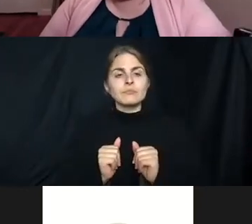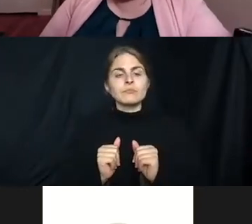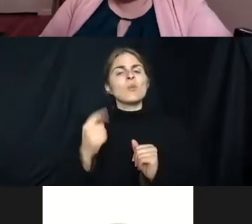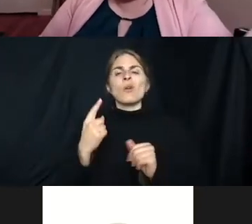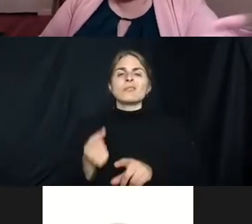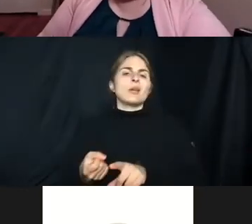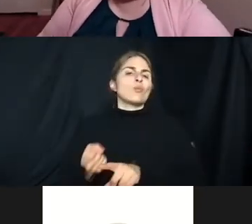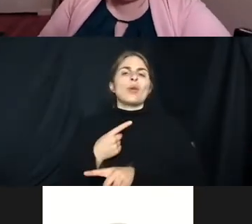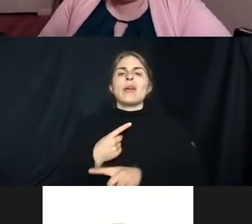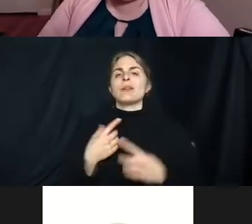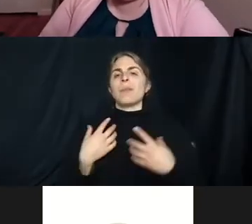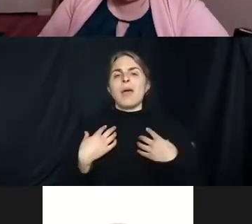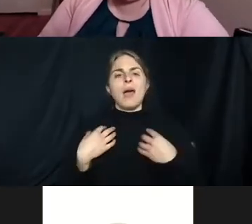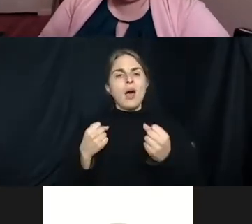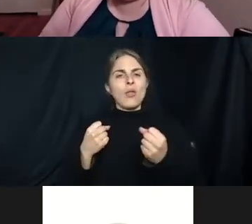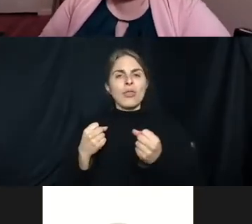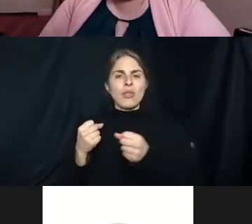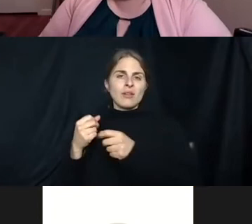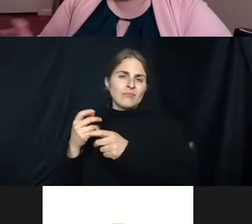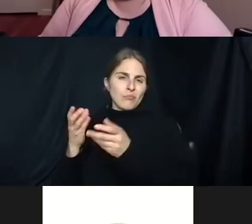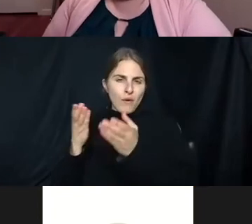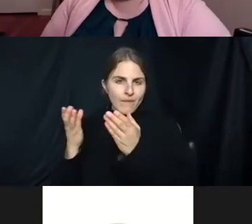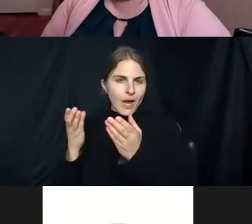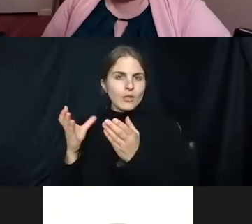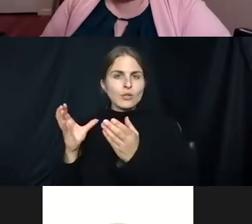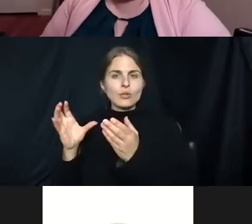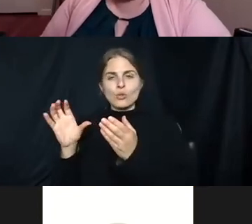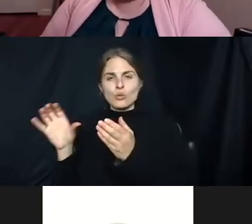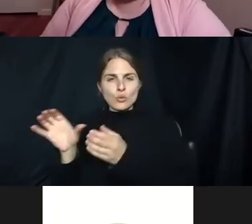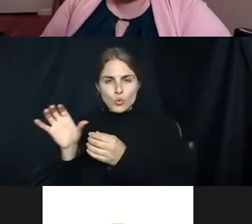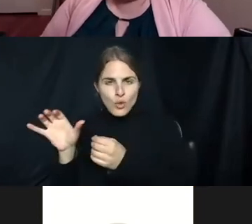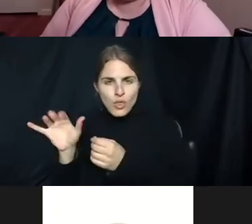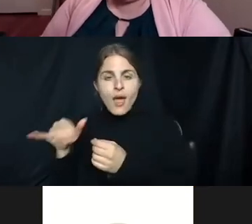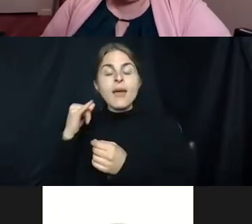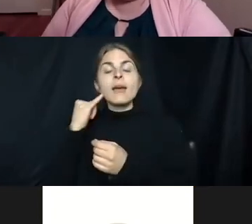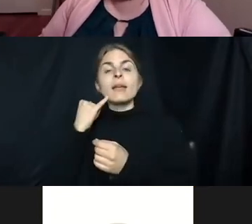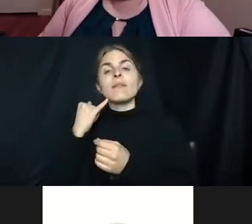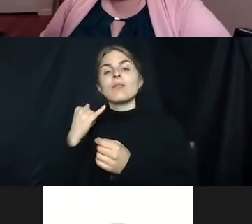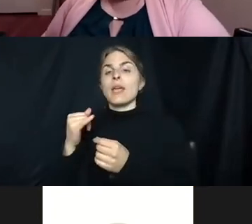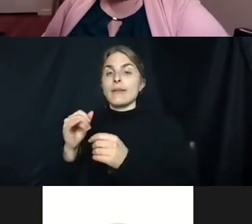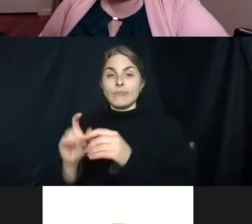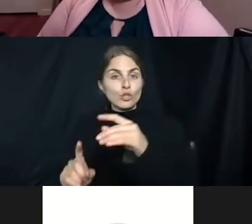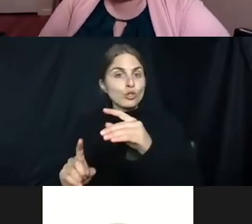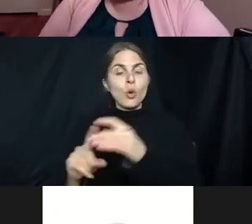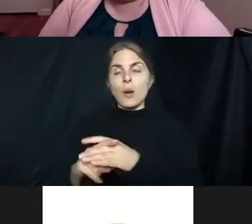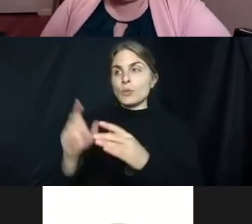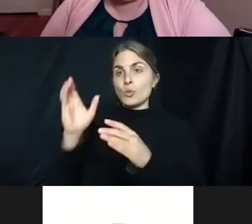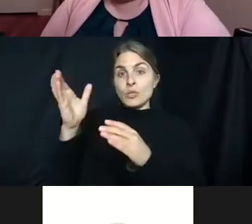health providers that are doing fat-phobic things. And like, if they're attending a talk of mine, then we discuss it,